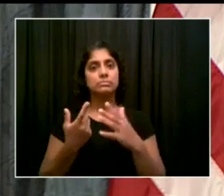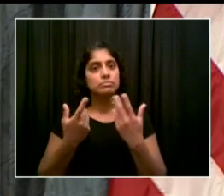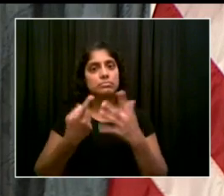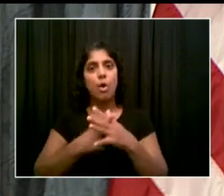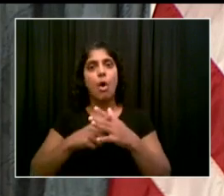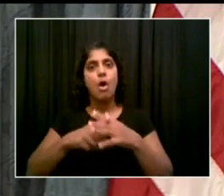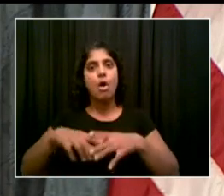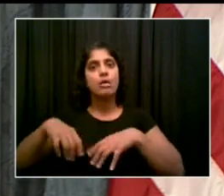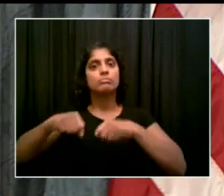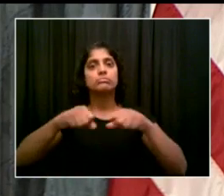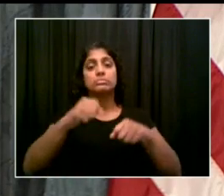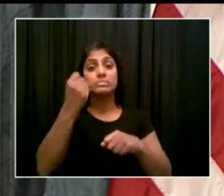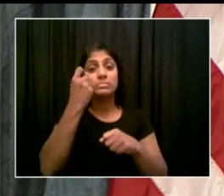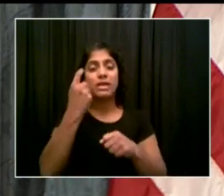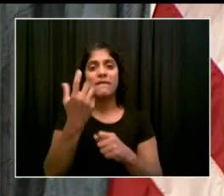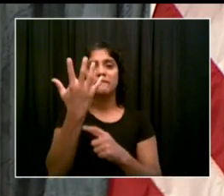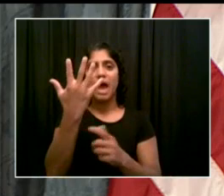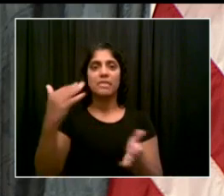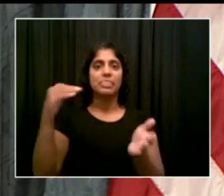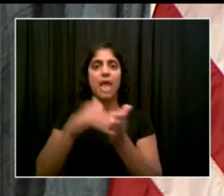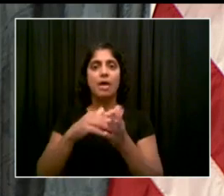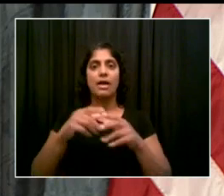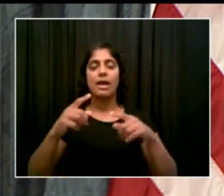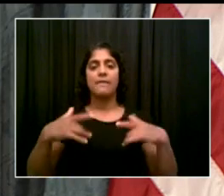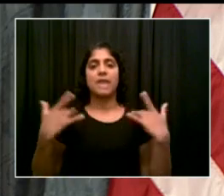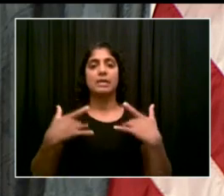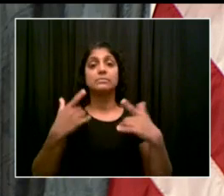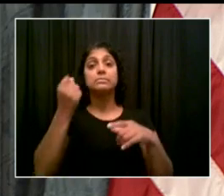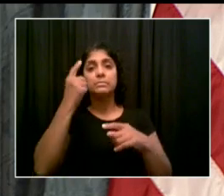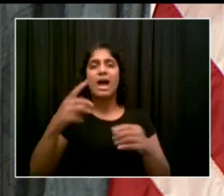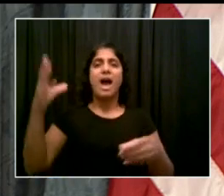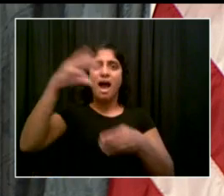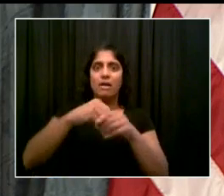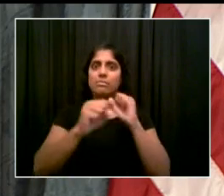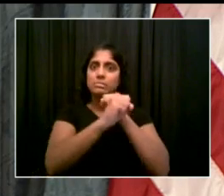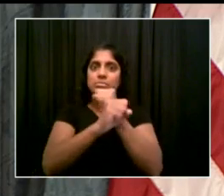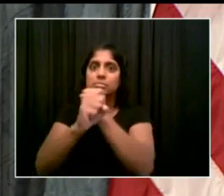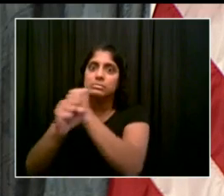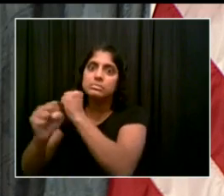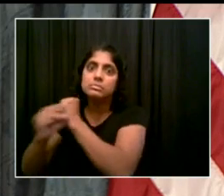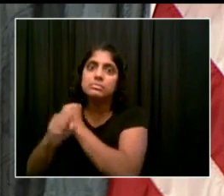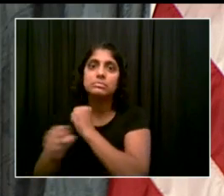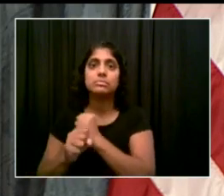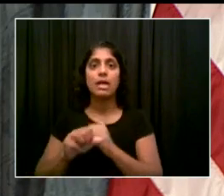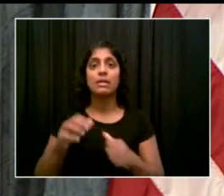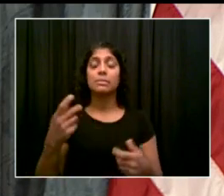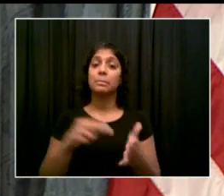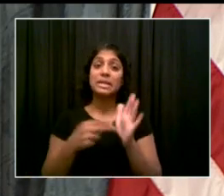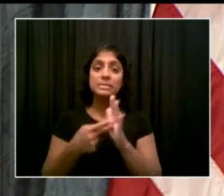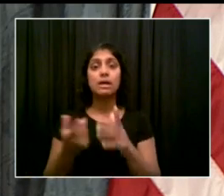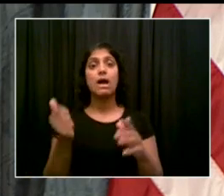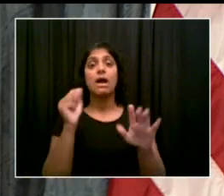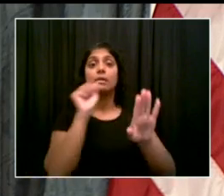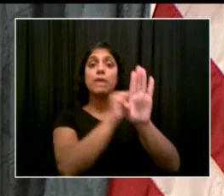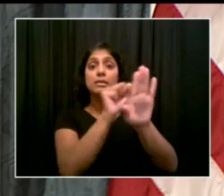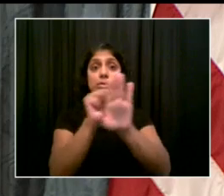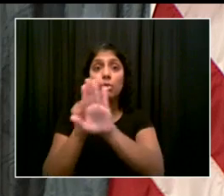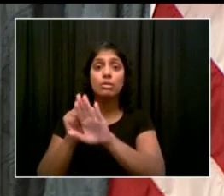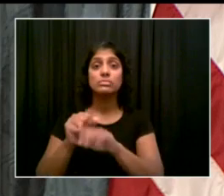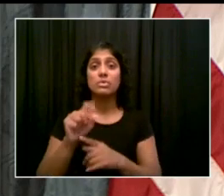in the neighborhoods with lower vaccination rates. We have nurses who every day call thousands of patients who